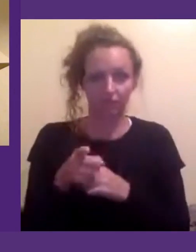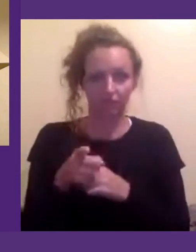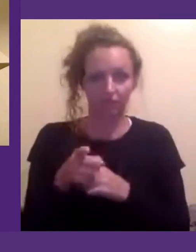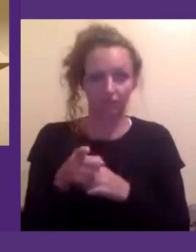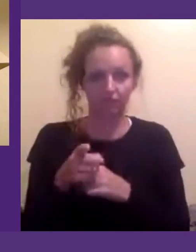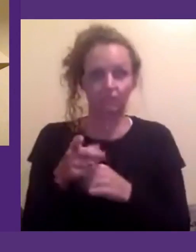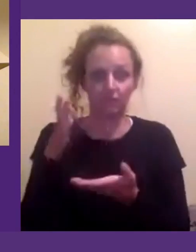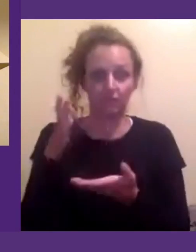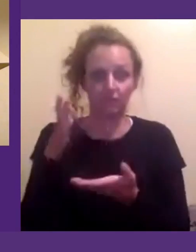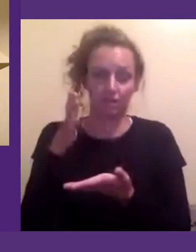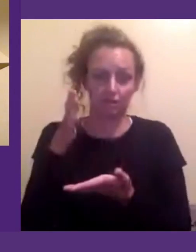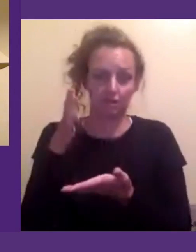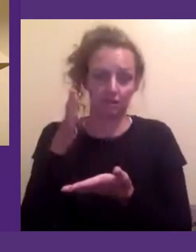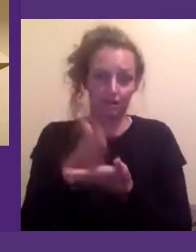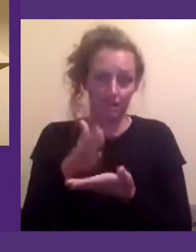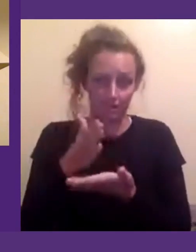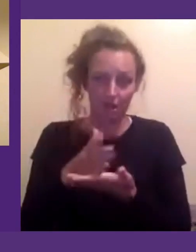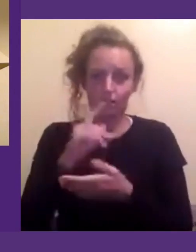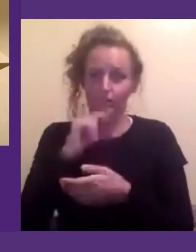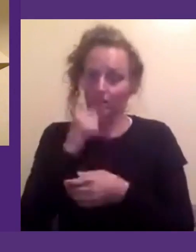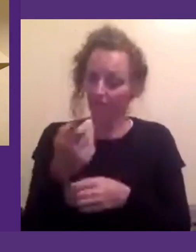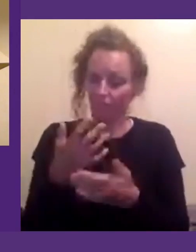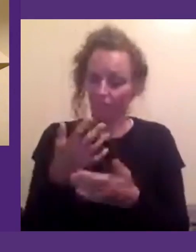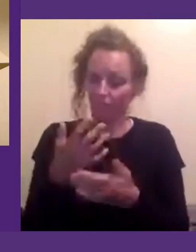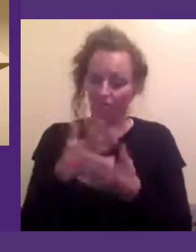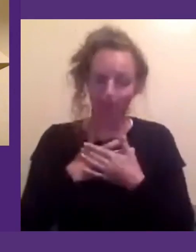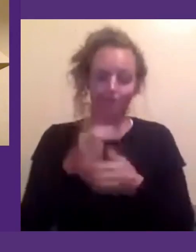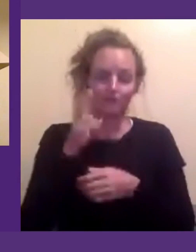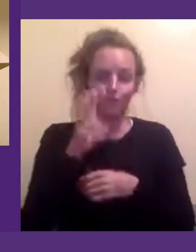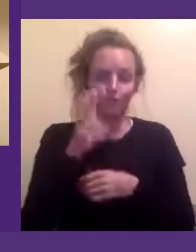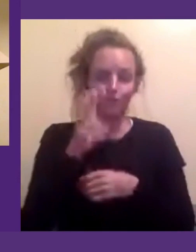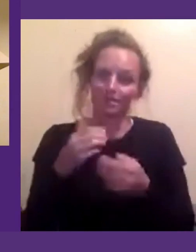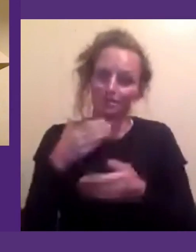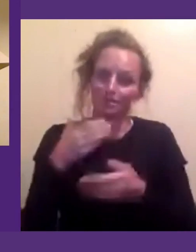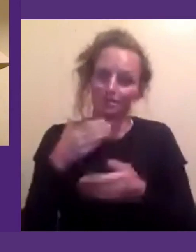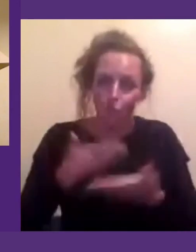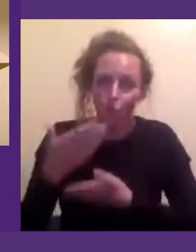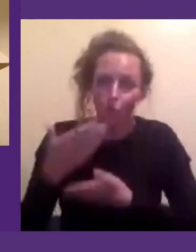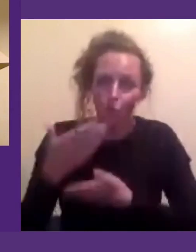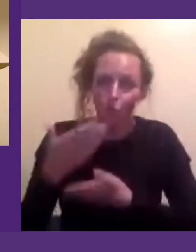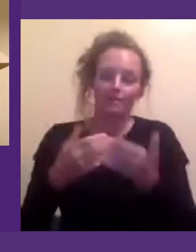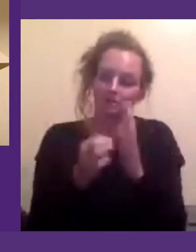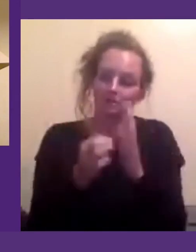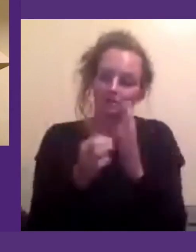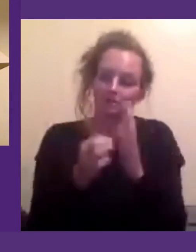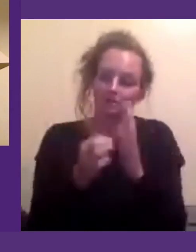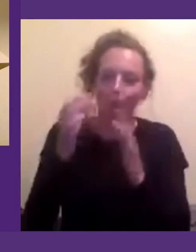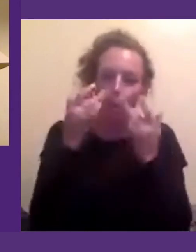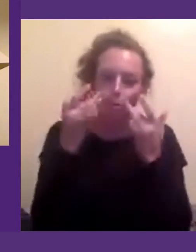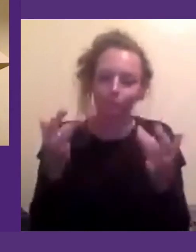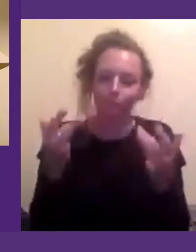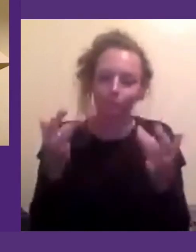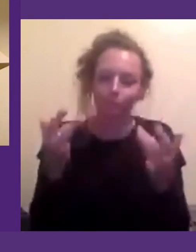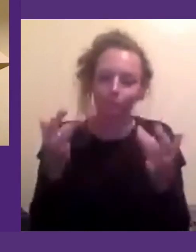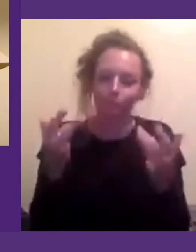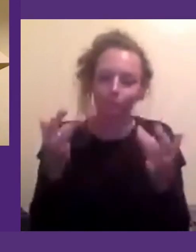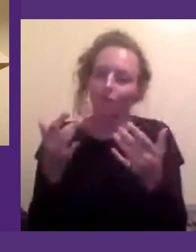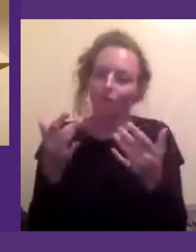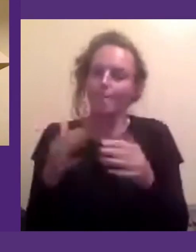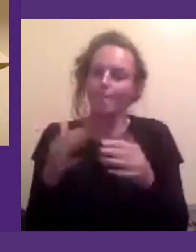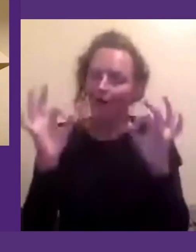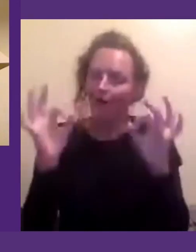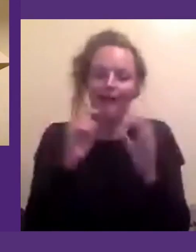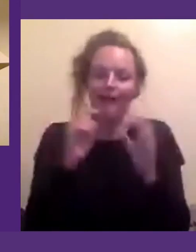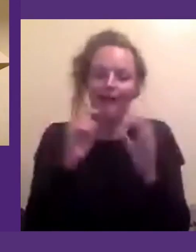more nuanced, truthful view of humanity. And I believe that if we really